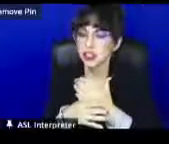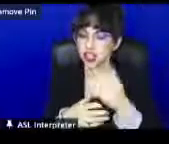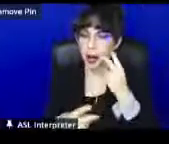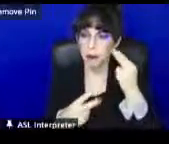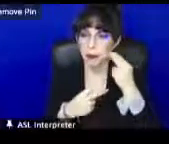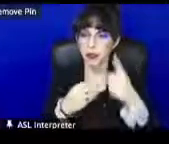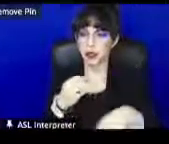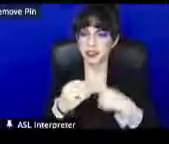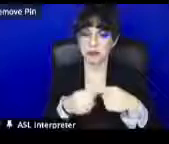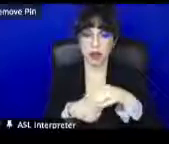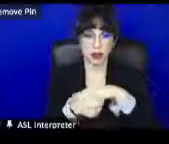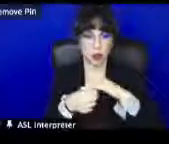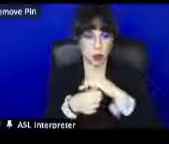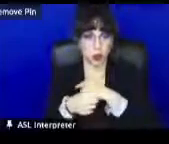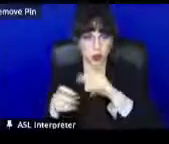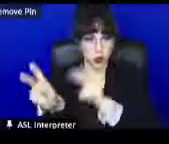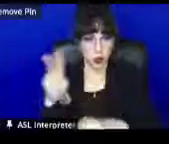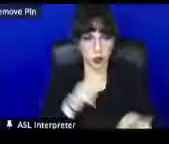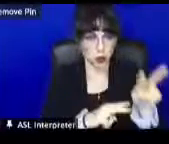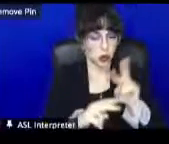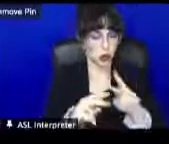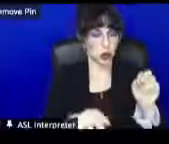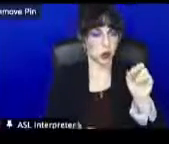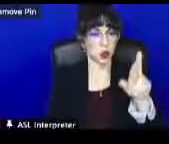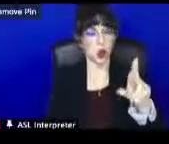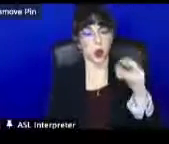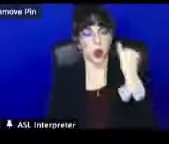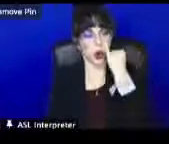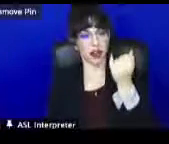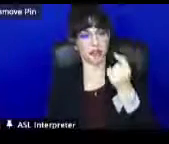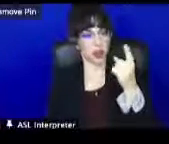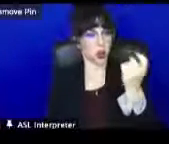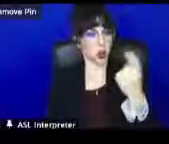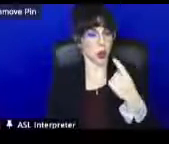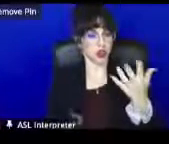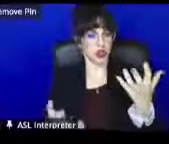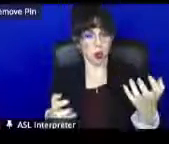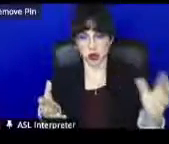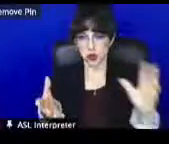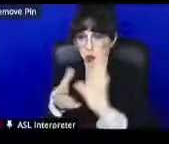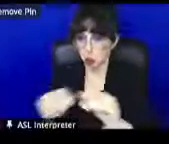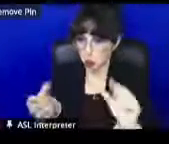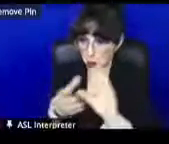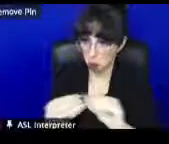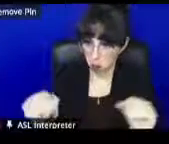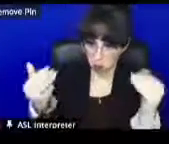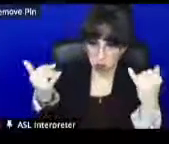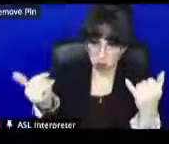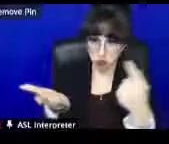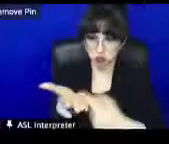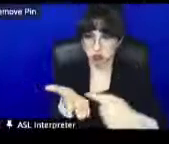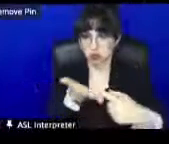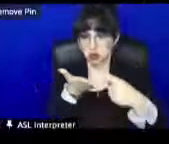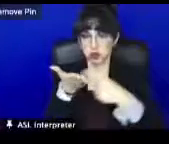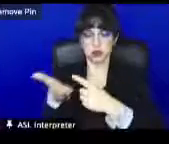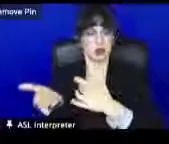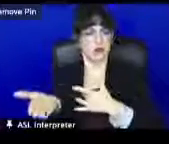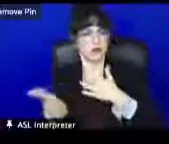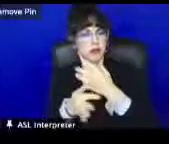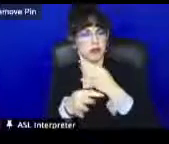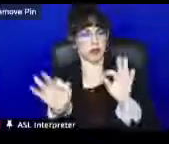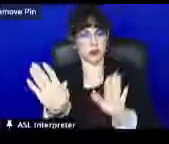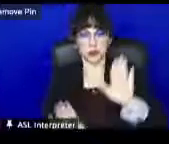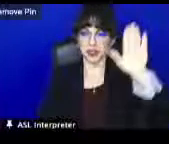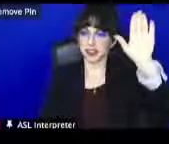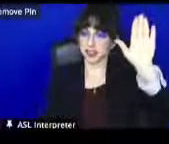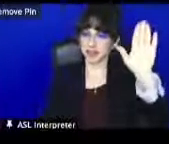at this time around, or if there's some other question prompt that you might want to have us discuss, feel free to raise your hand.